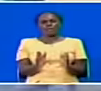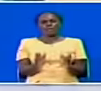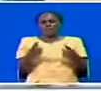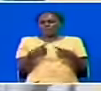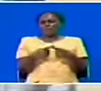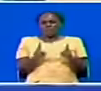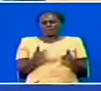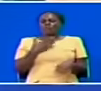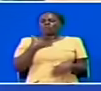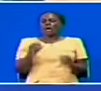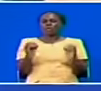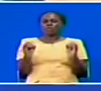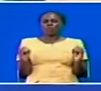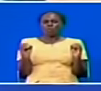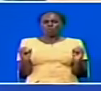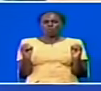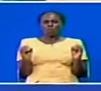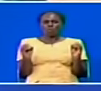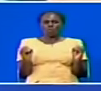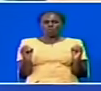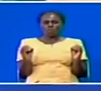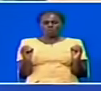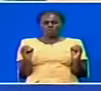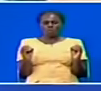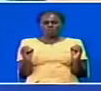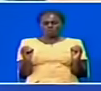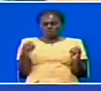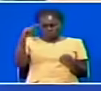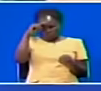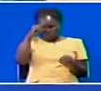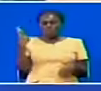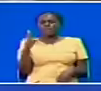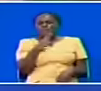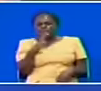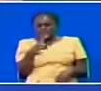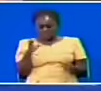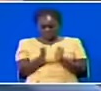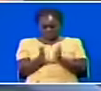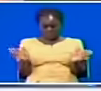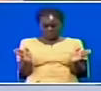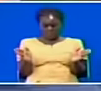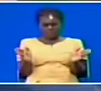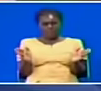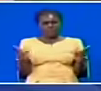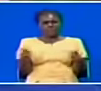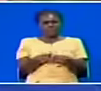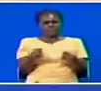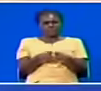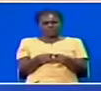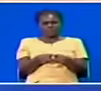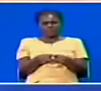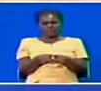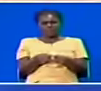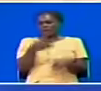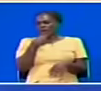but we don't want them to be a source of harm to the public. According to Adan Hussein,